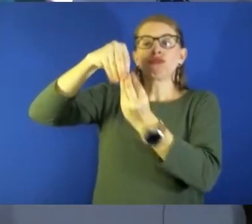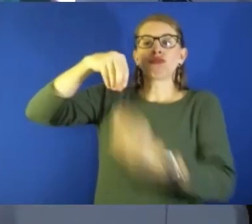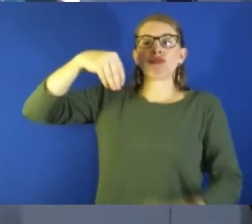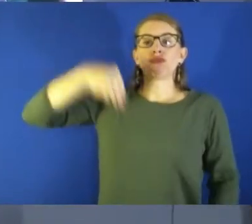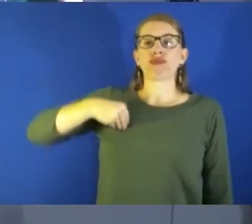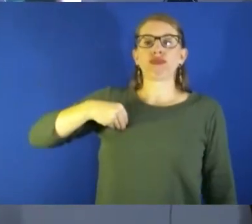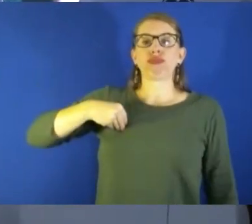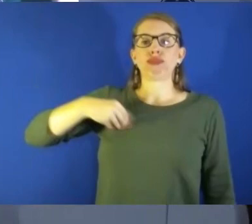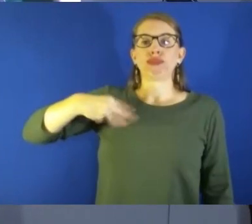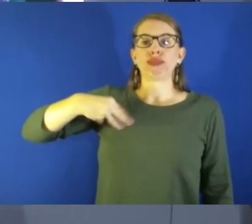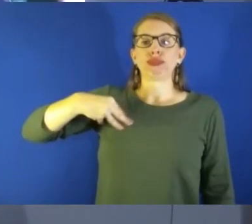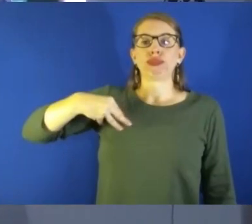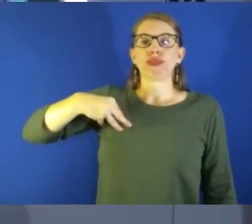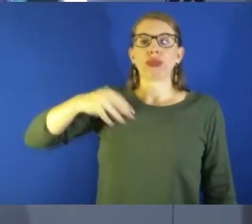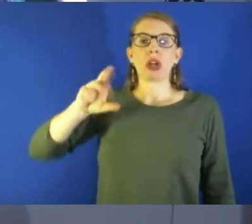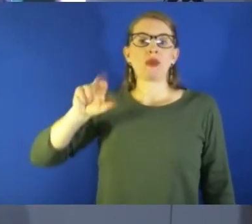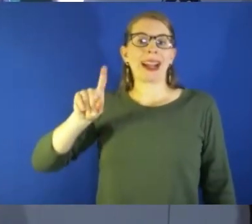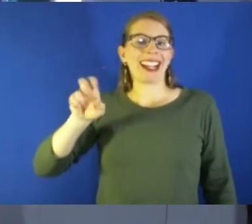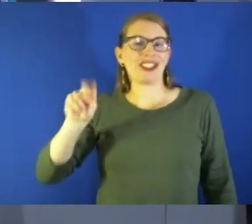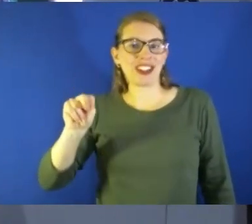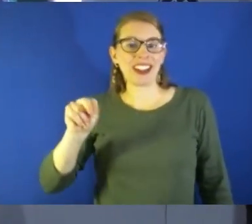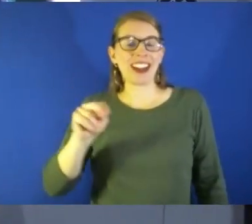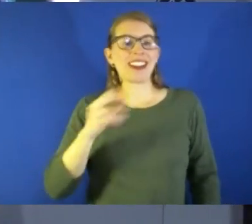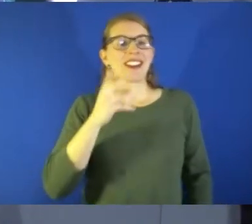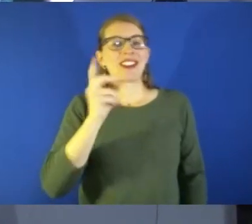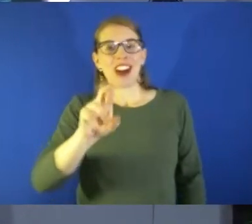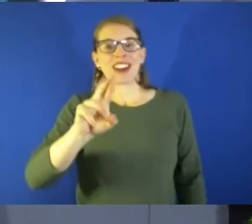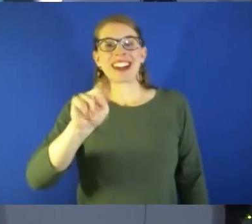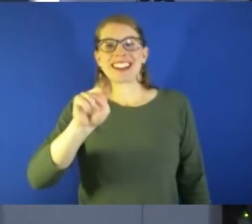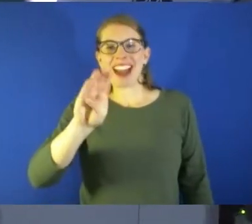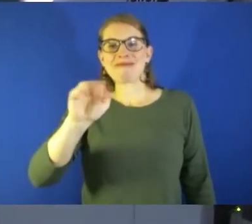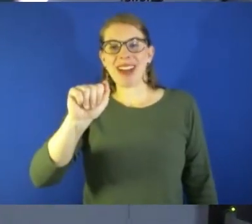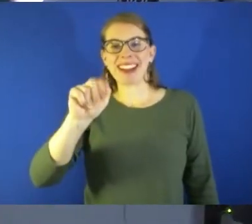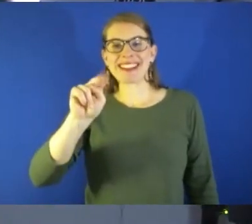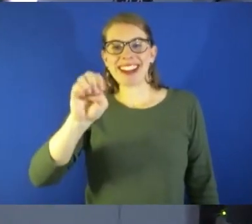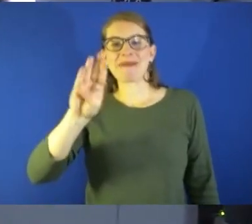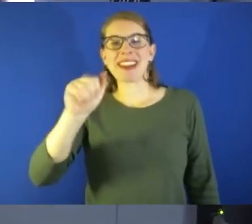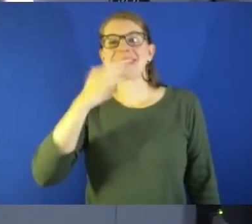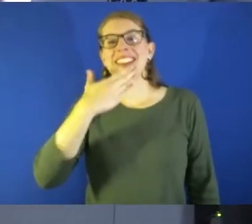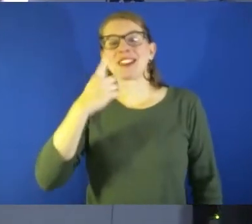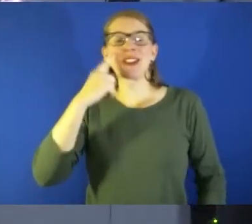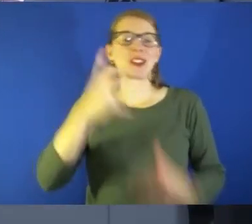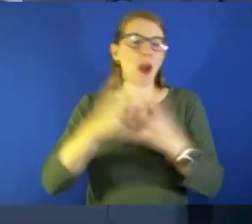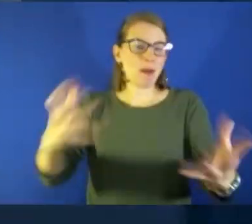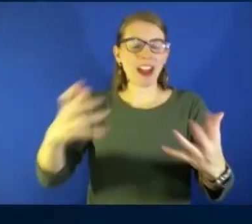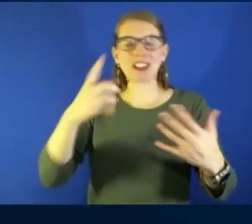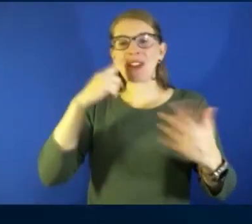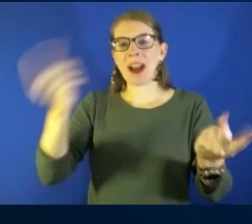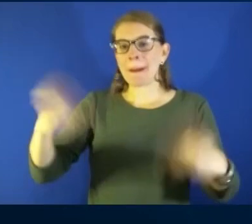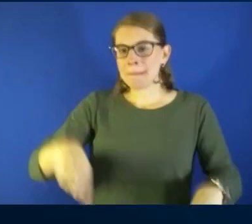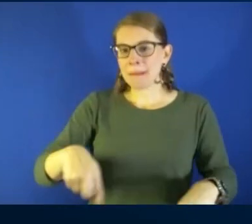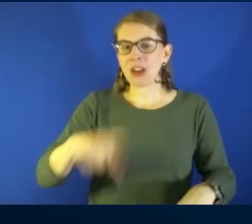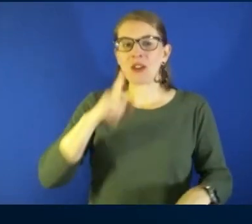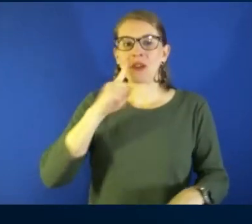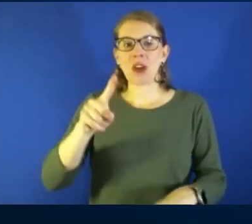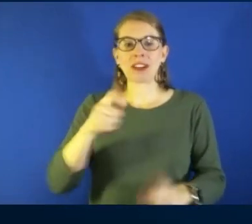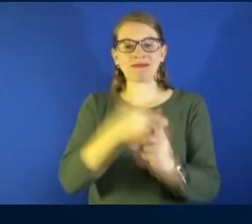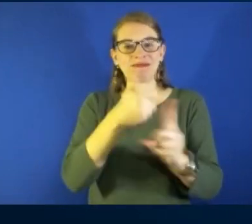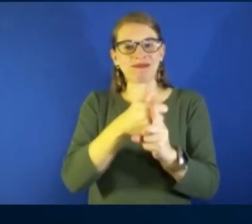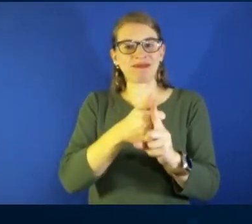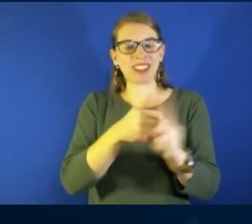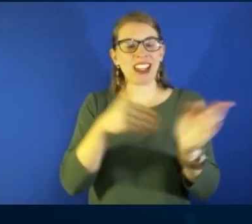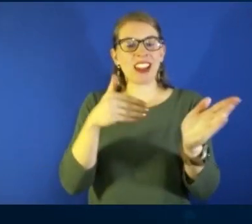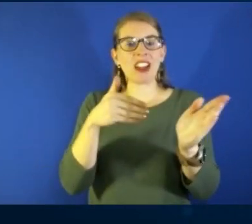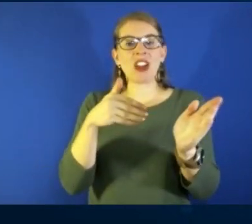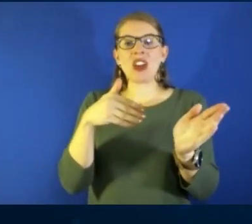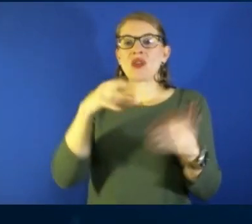cavity and treat. Dr. Nebaneba, thank you so much for being here. Radiation physicist. Let's check back in and see. It